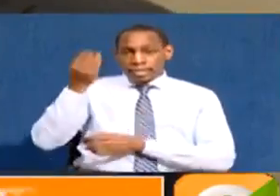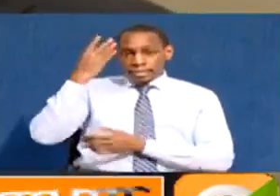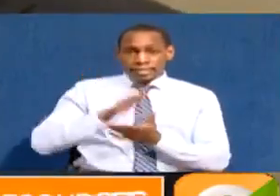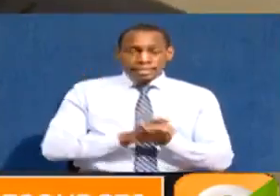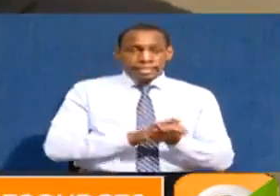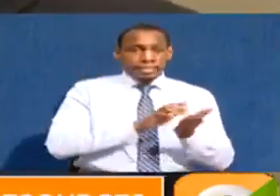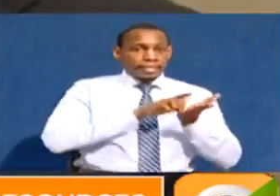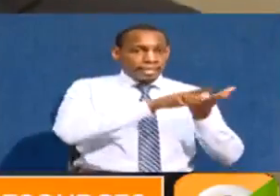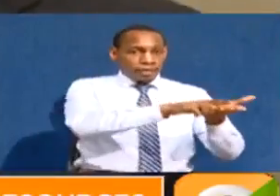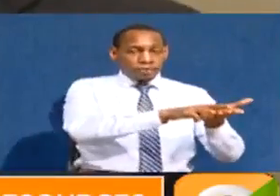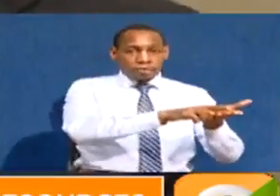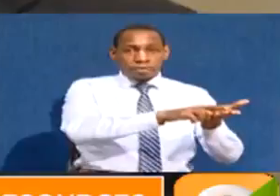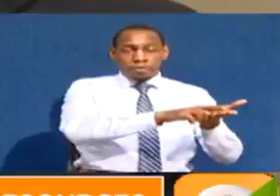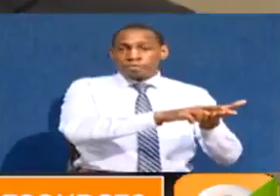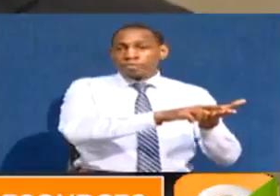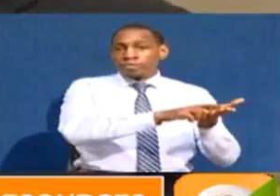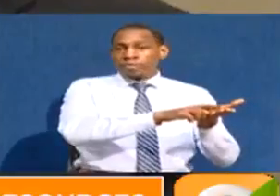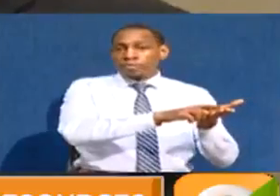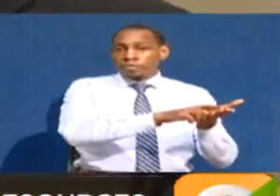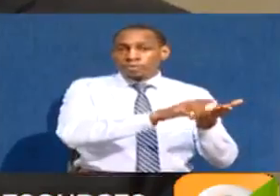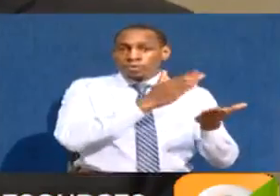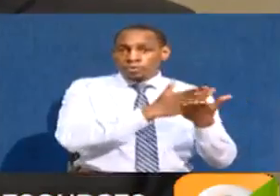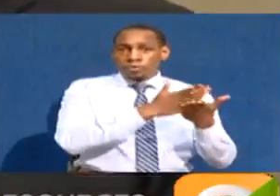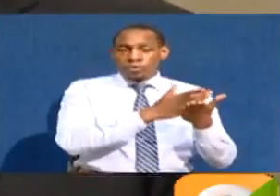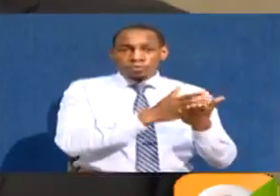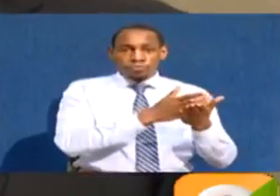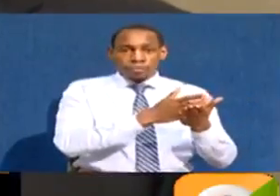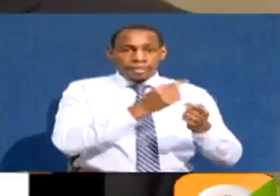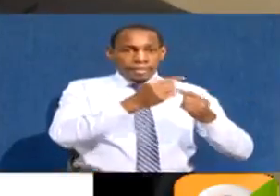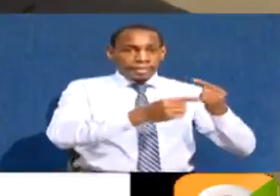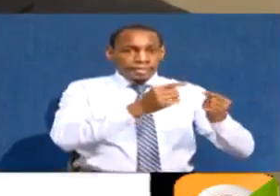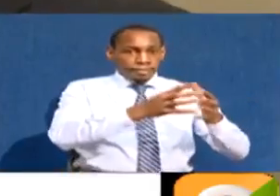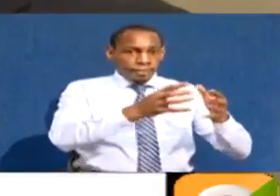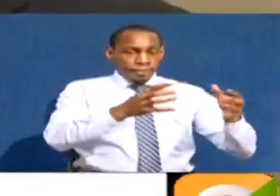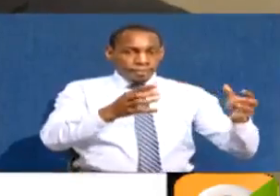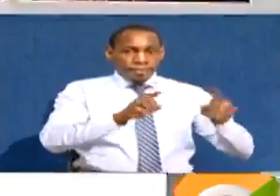guarantee and what we are doing is really, really, really growing at a fast rate, and we really appreciate it.